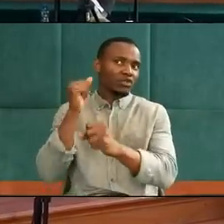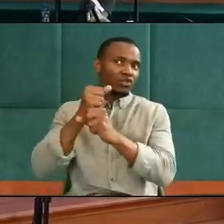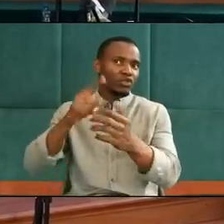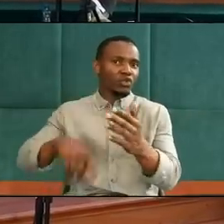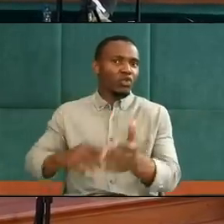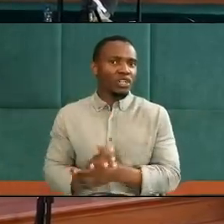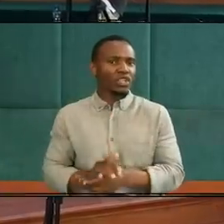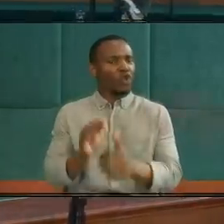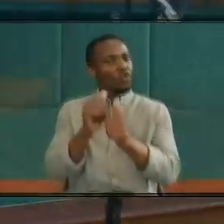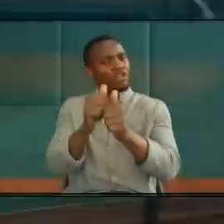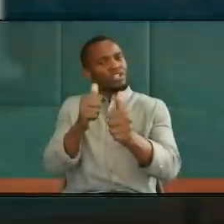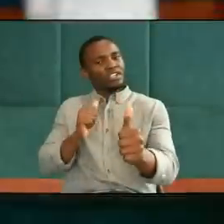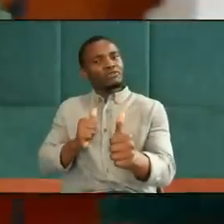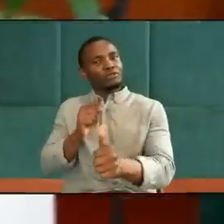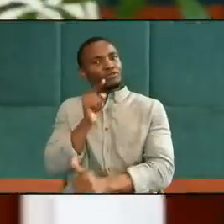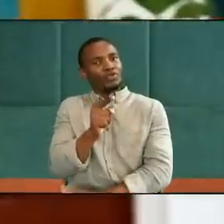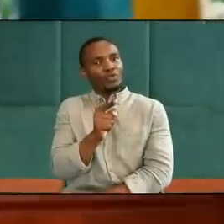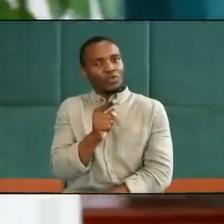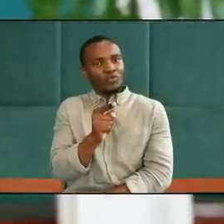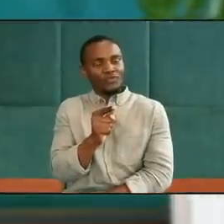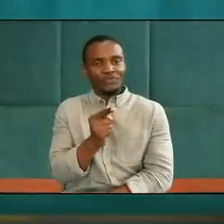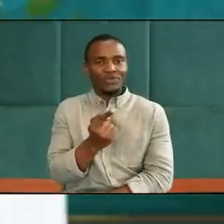Peter would deny you, if you knew